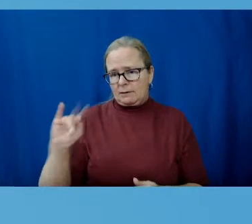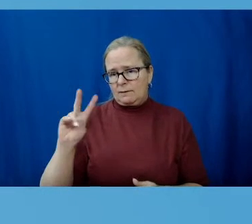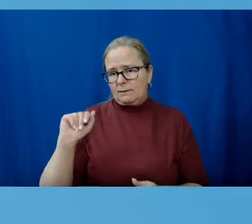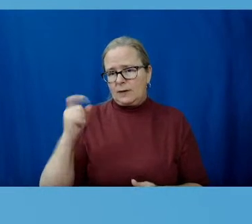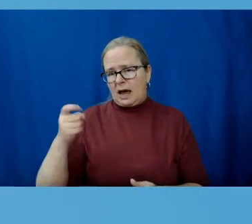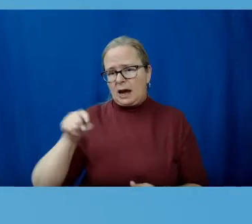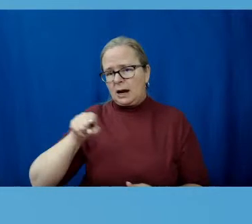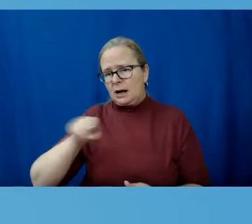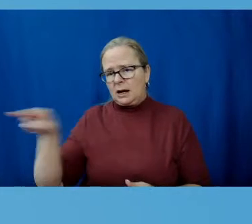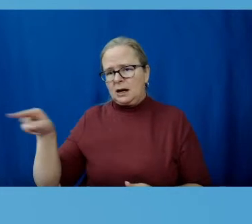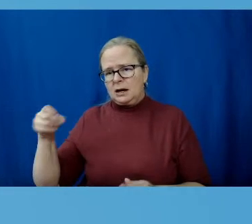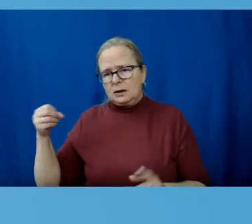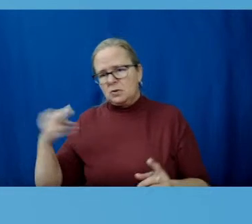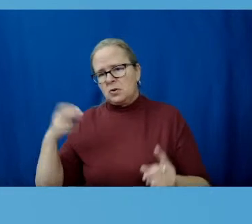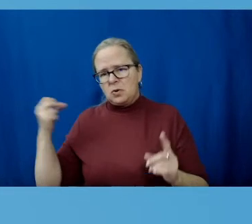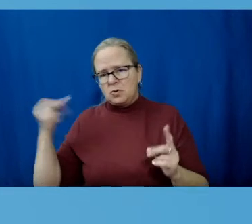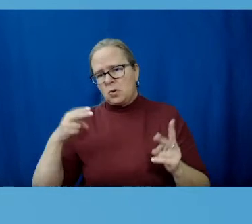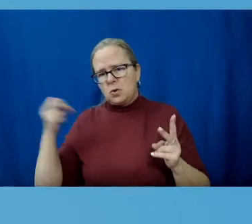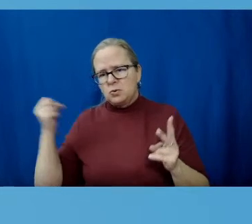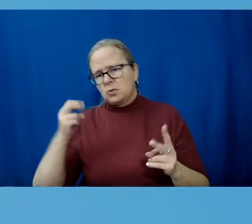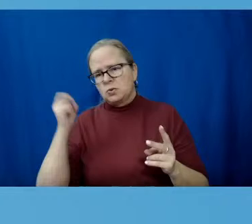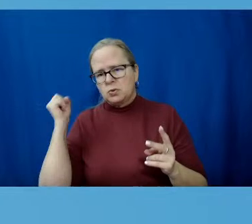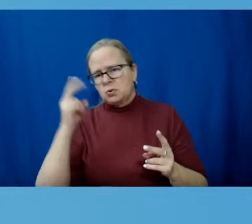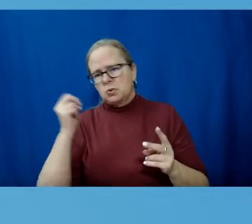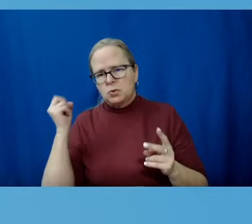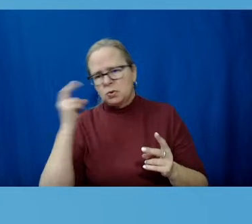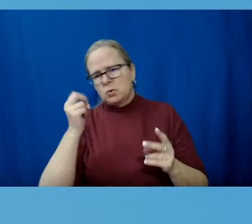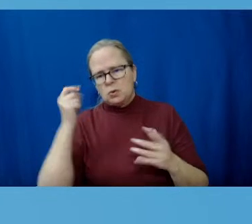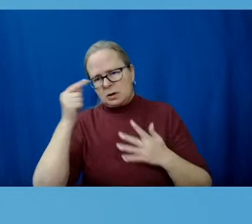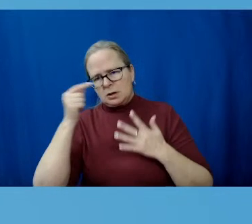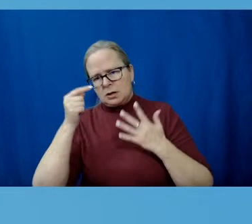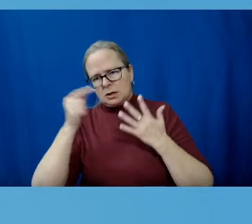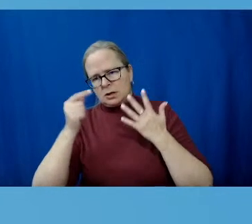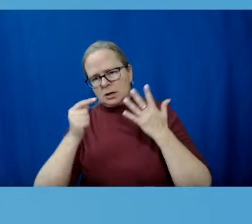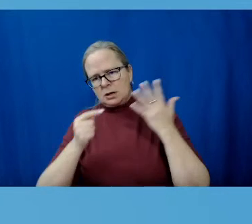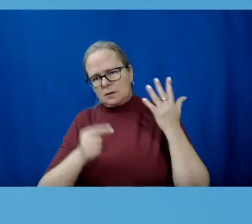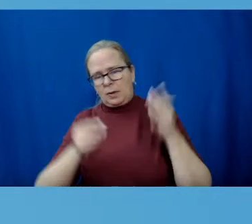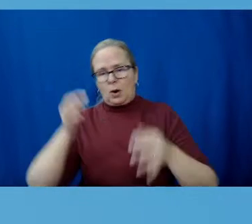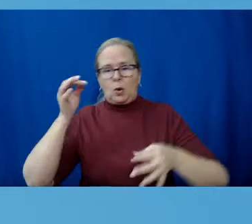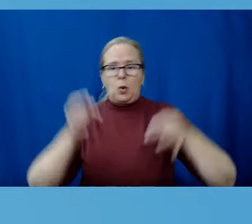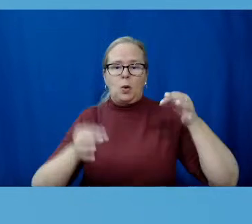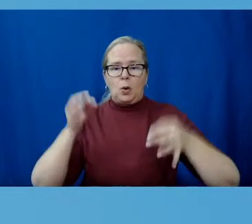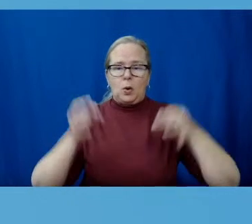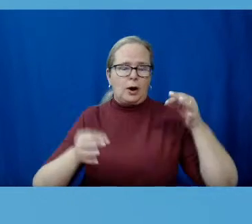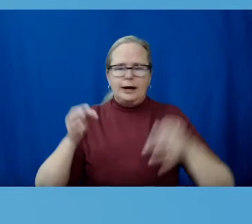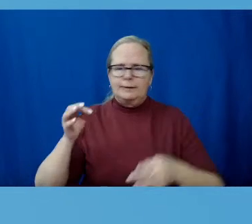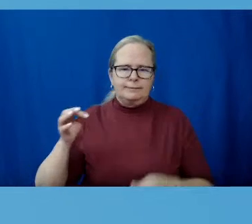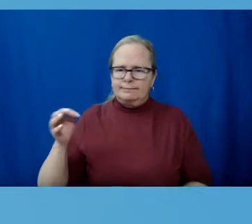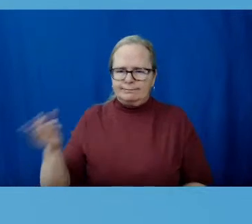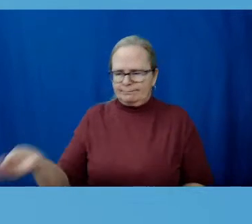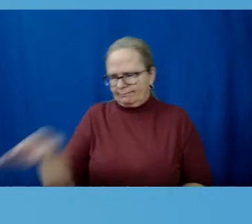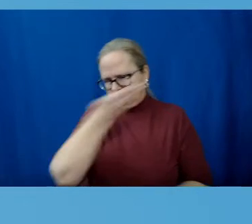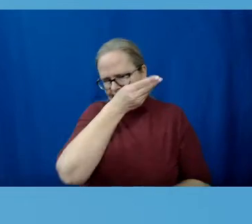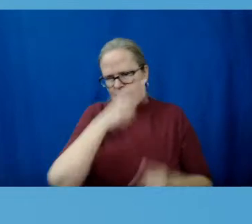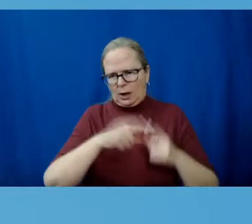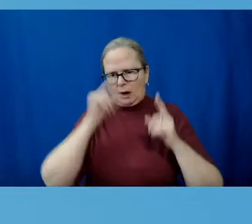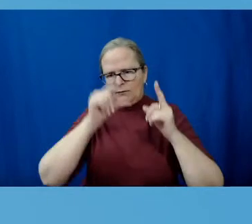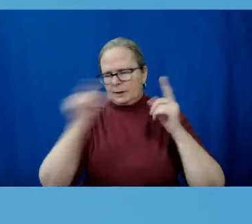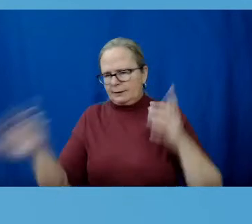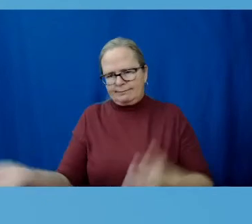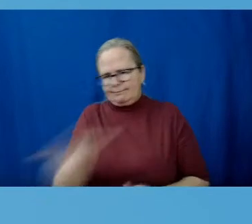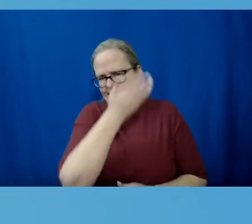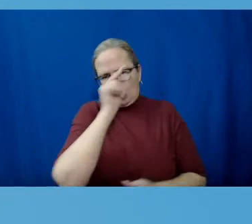government activity in a pandemic. Yeah, I think that